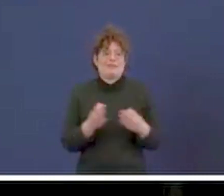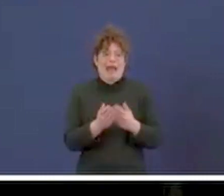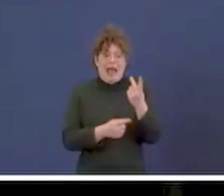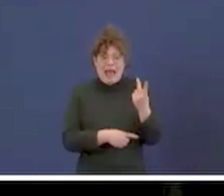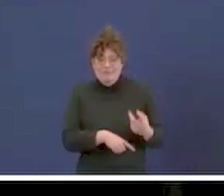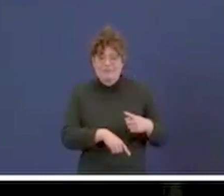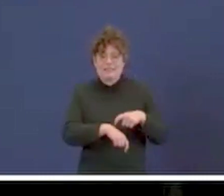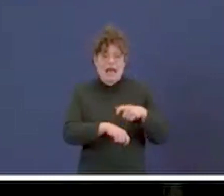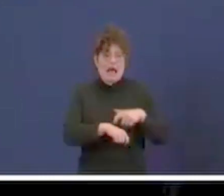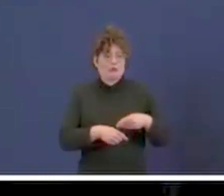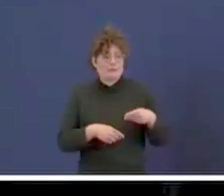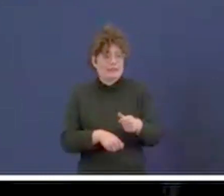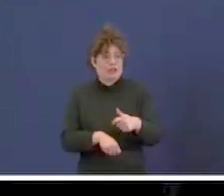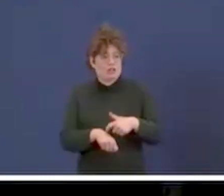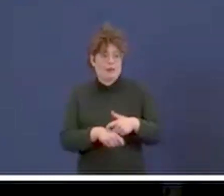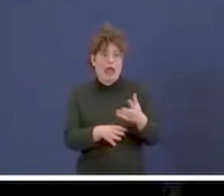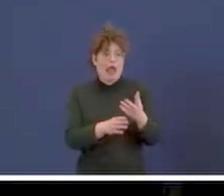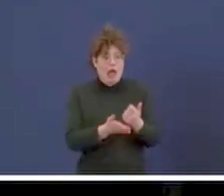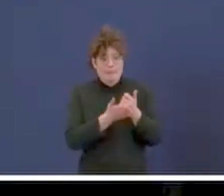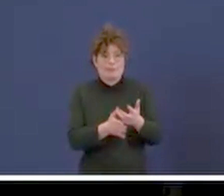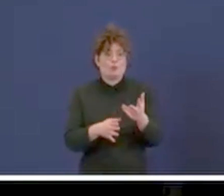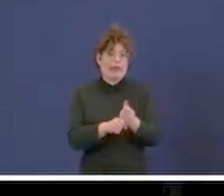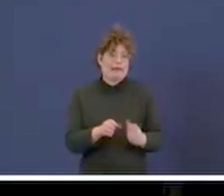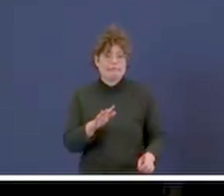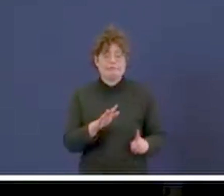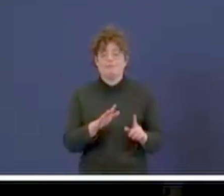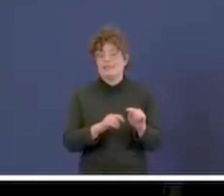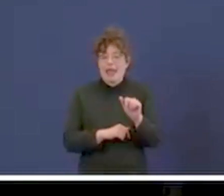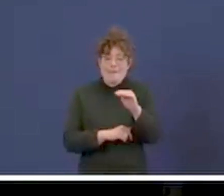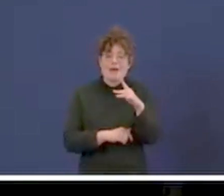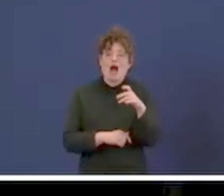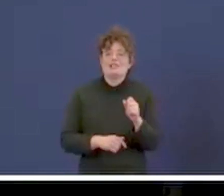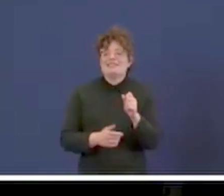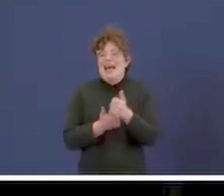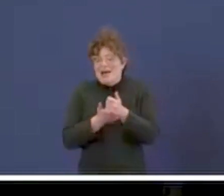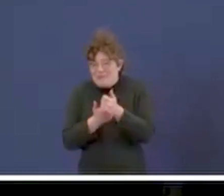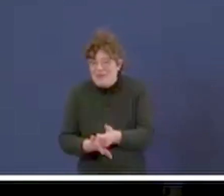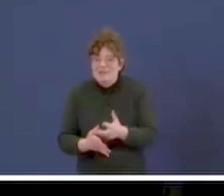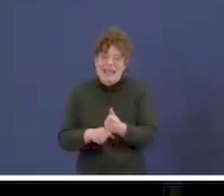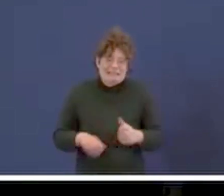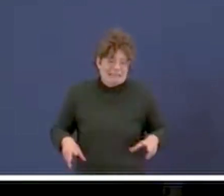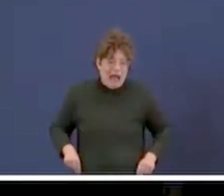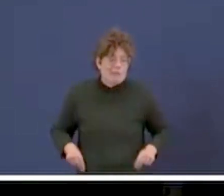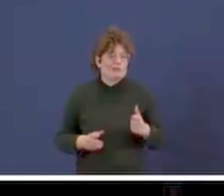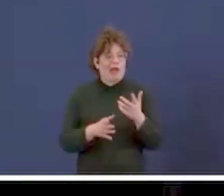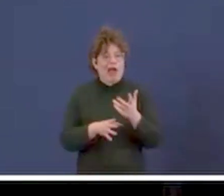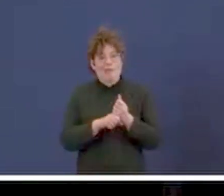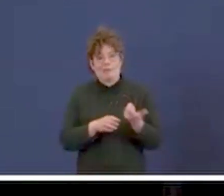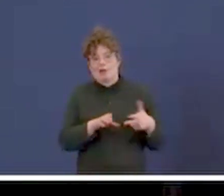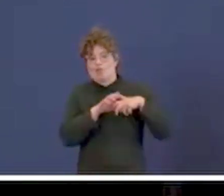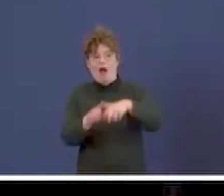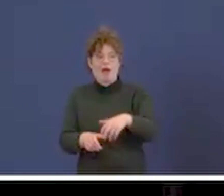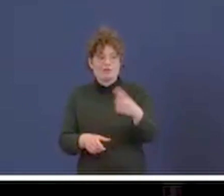on is helping them get tampons, is helping them get diapers, helping them get a ride somewhere. All these